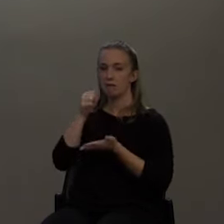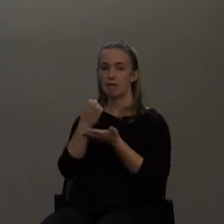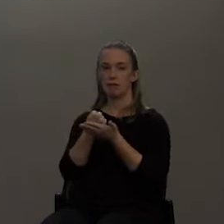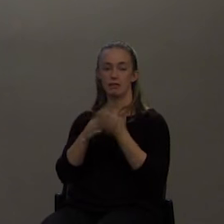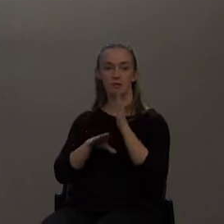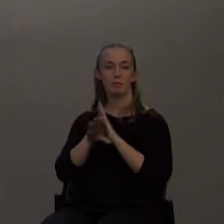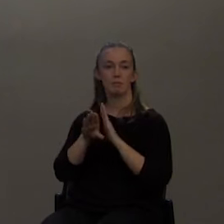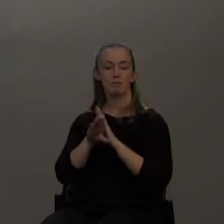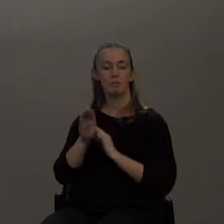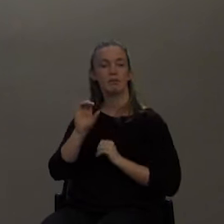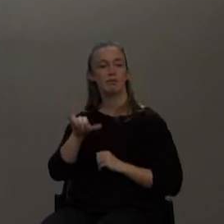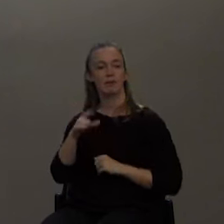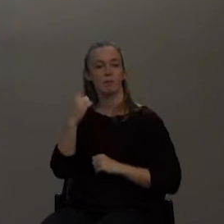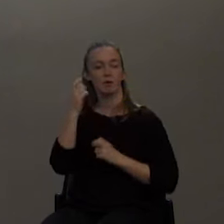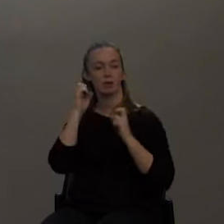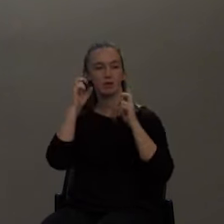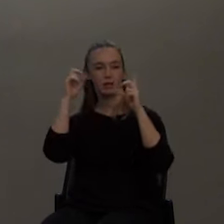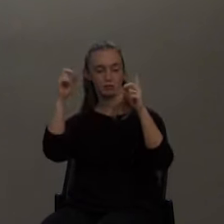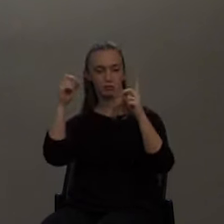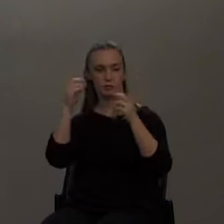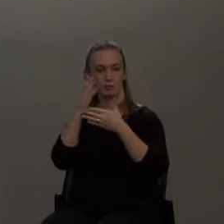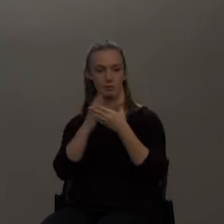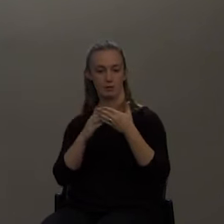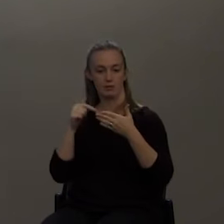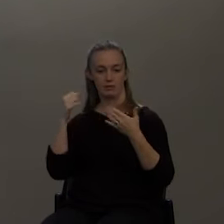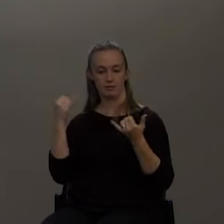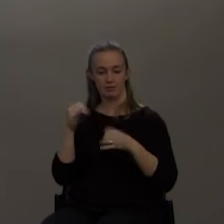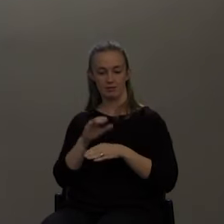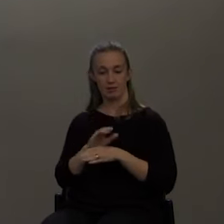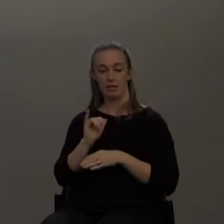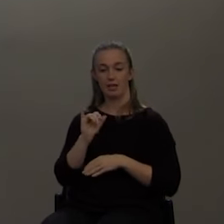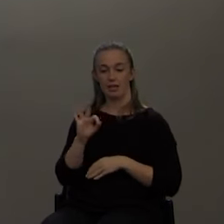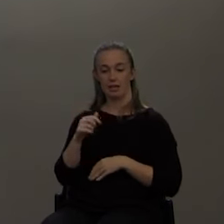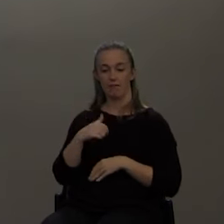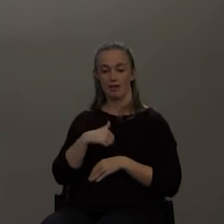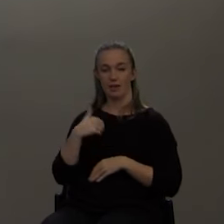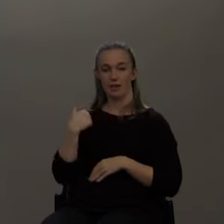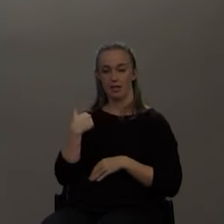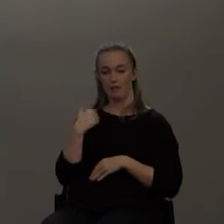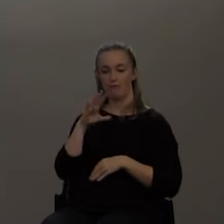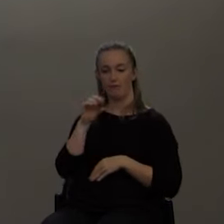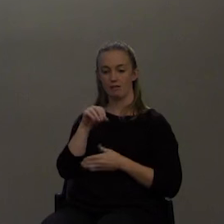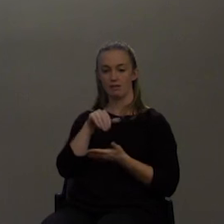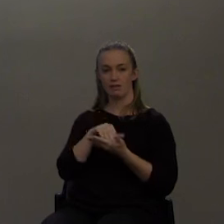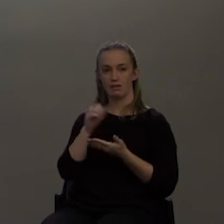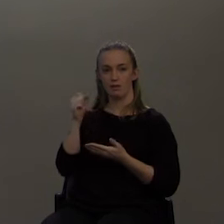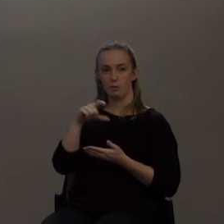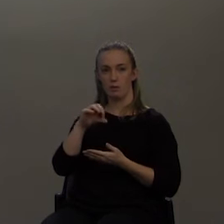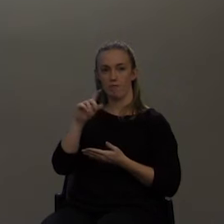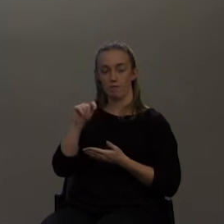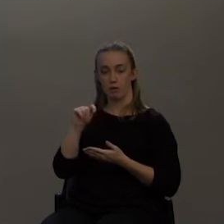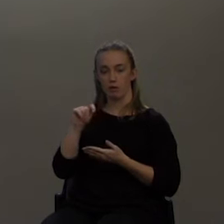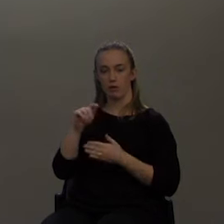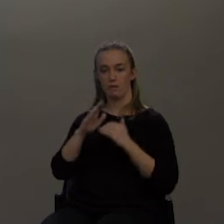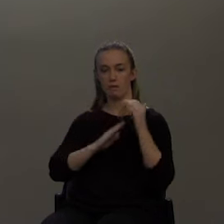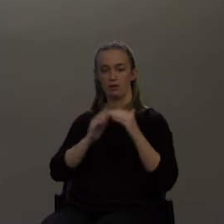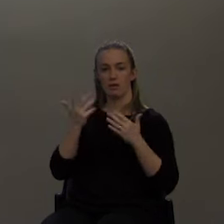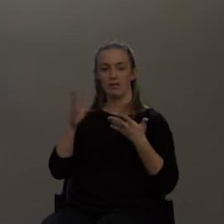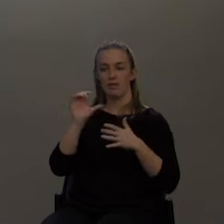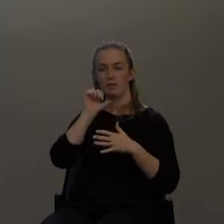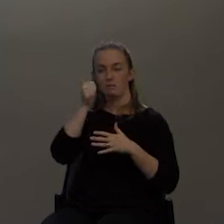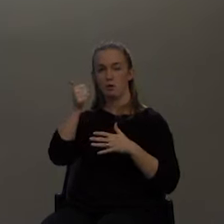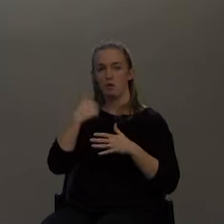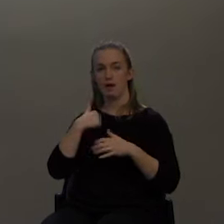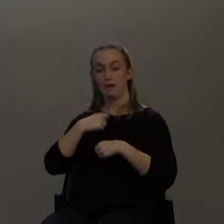is if I have a 50,000 square foot building and tomorrow I make it 75, that's just as good as someone coming in and putting